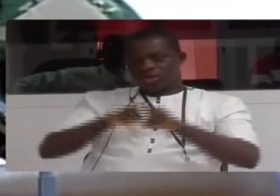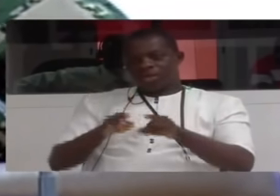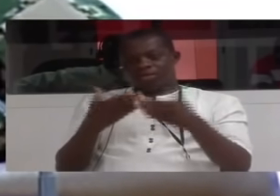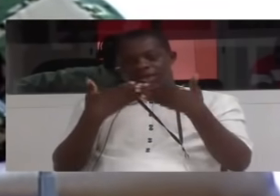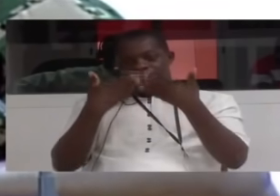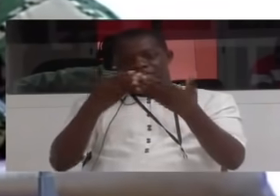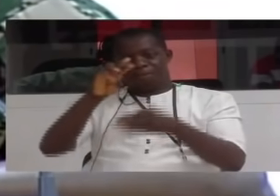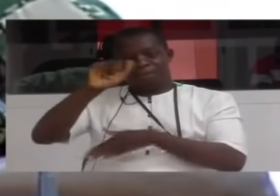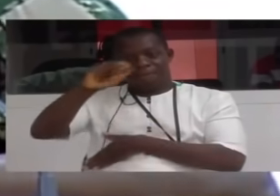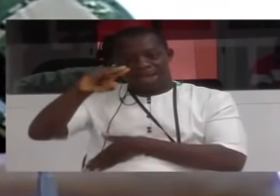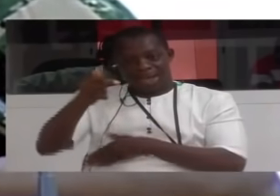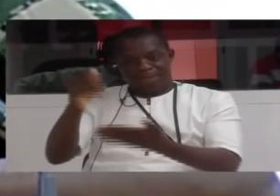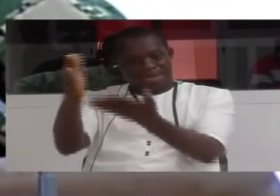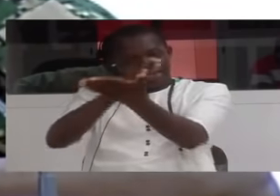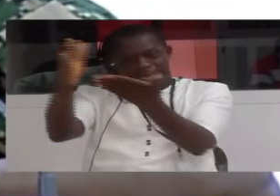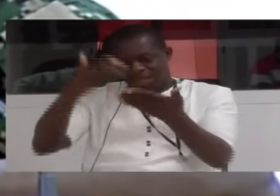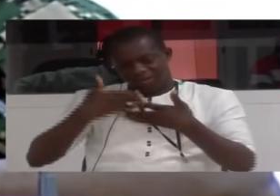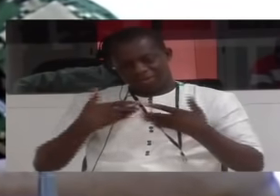dama.